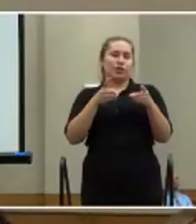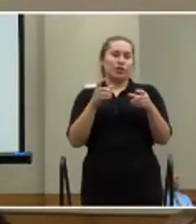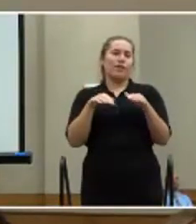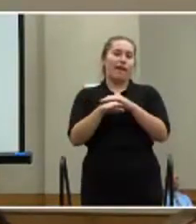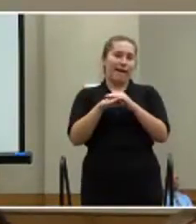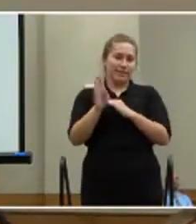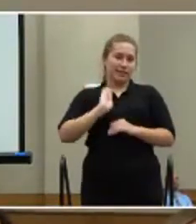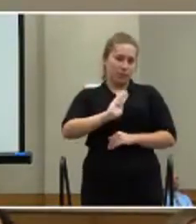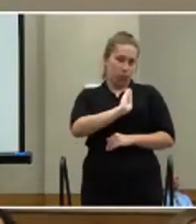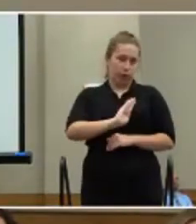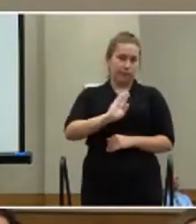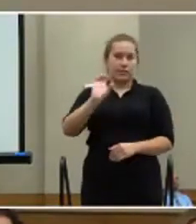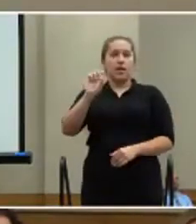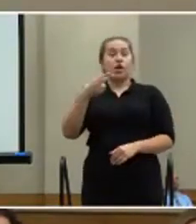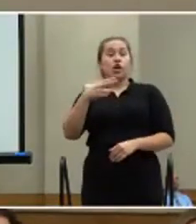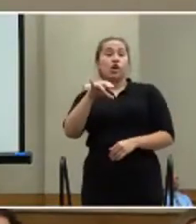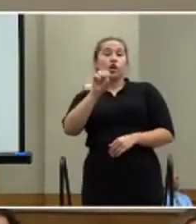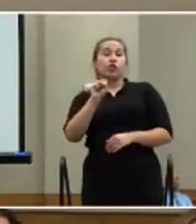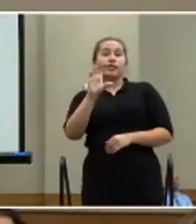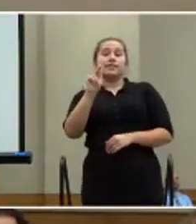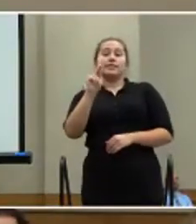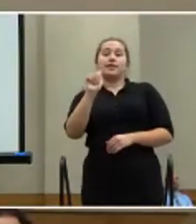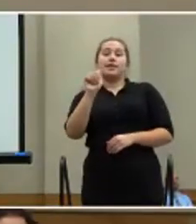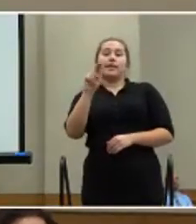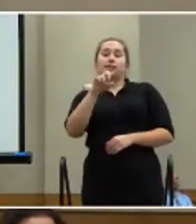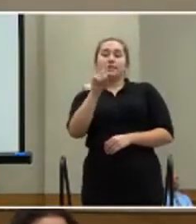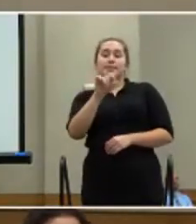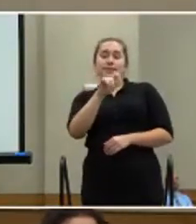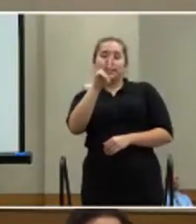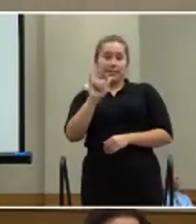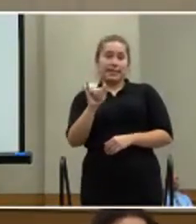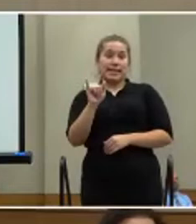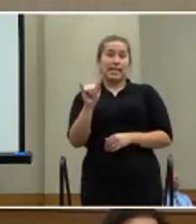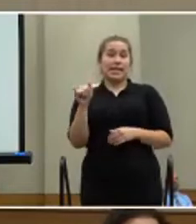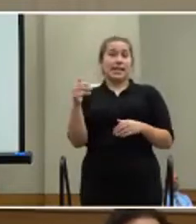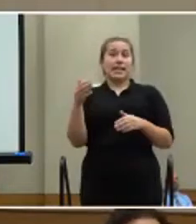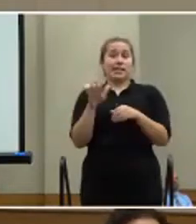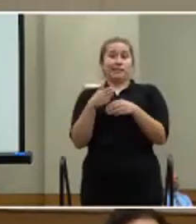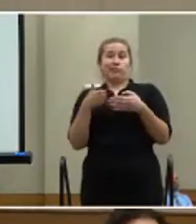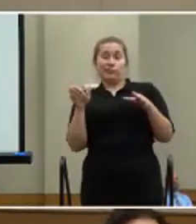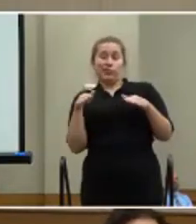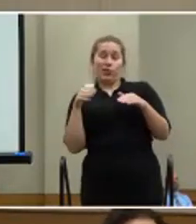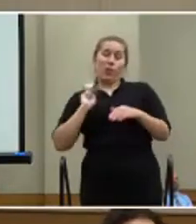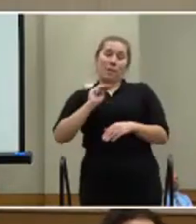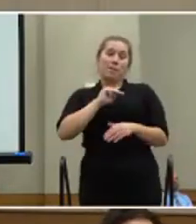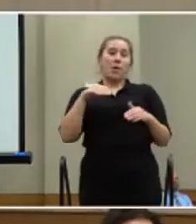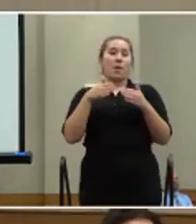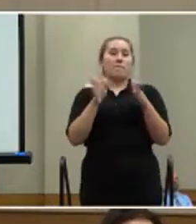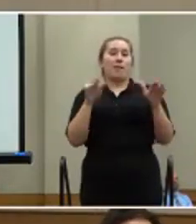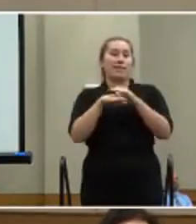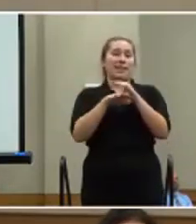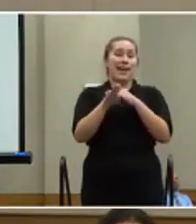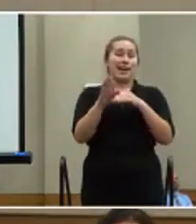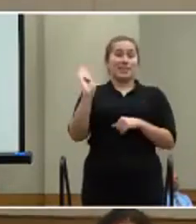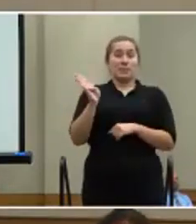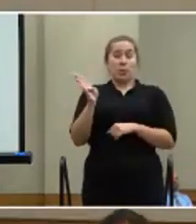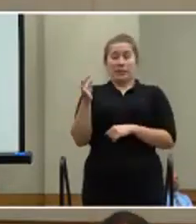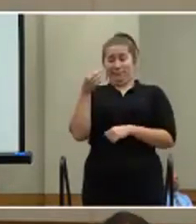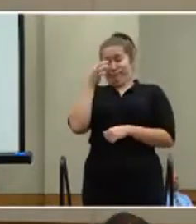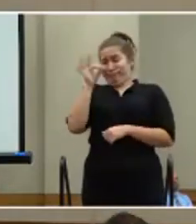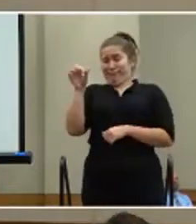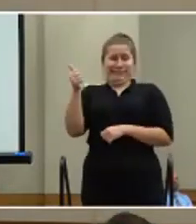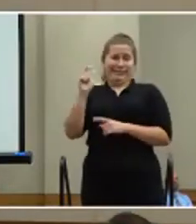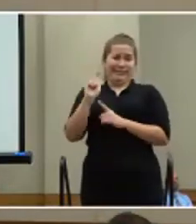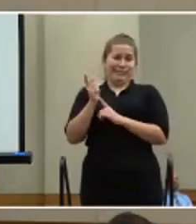Chris Kaczynski, General Counsel, U.S. Access Board, from about 10 minutes away in Mount Vernon, Baltimore.